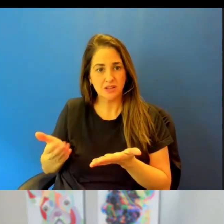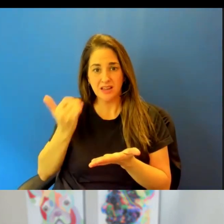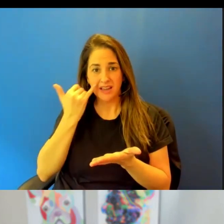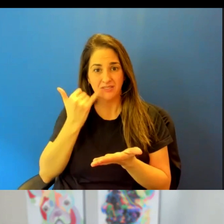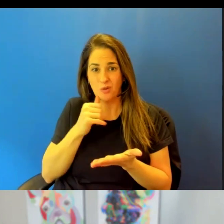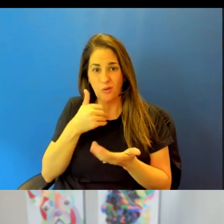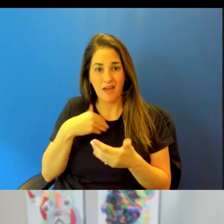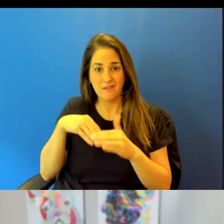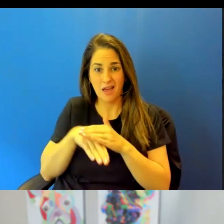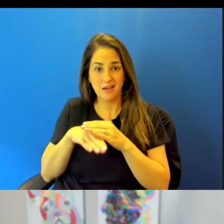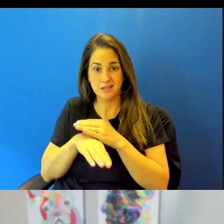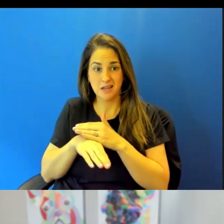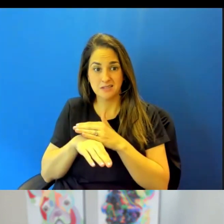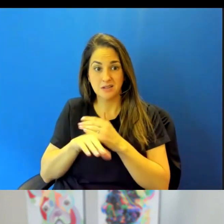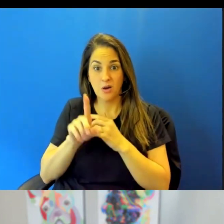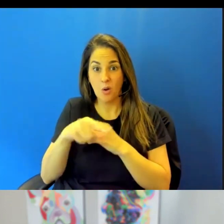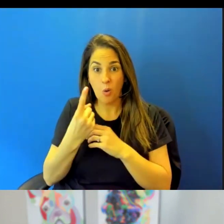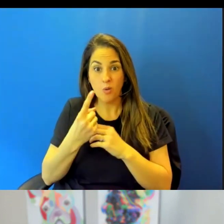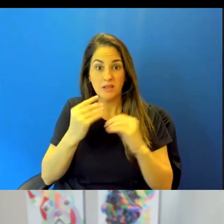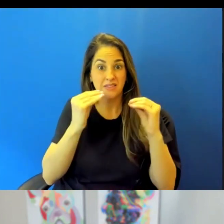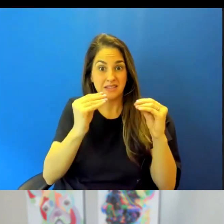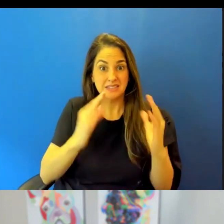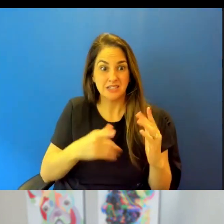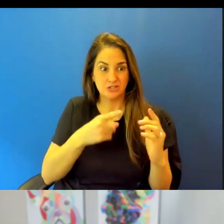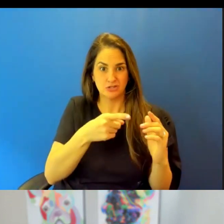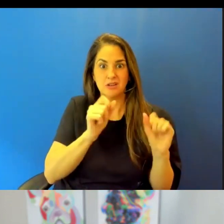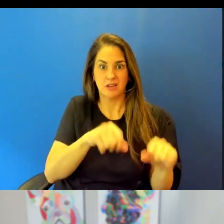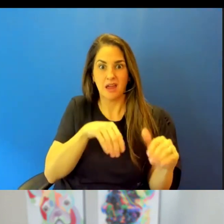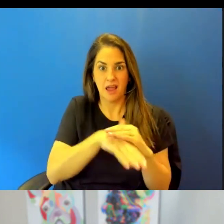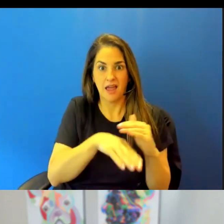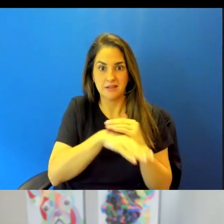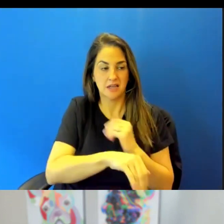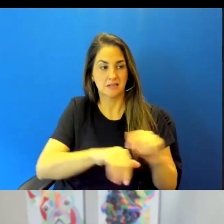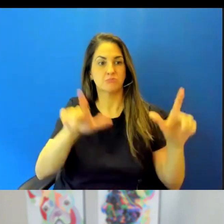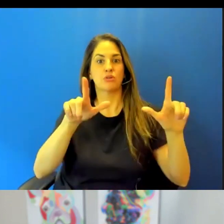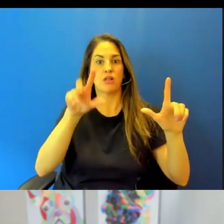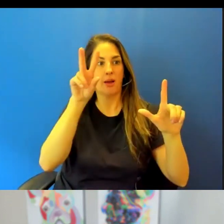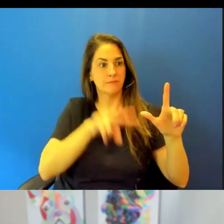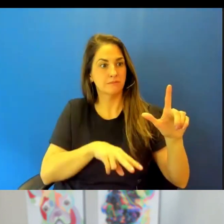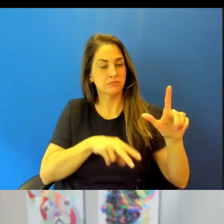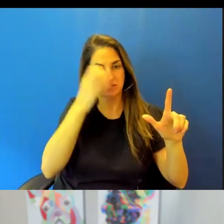to them, that only instructors in particular may have access to those materials?